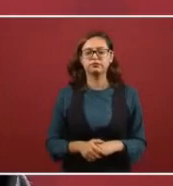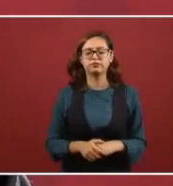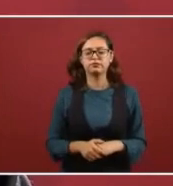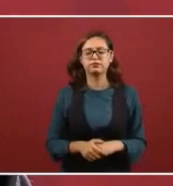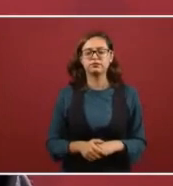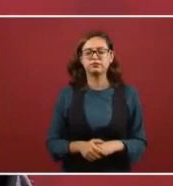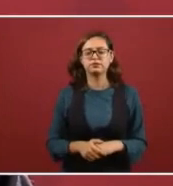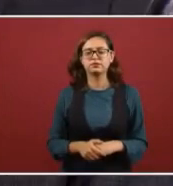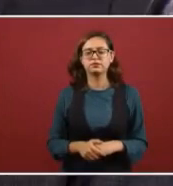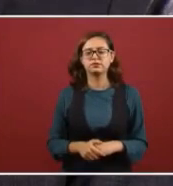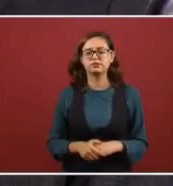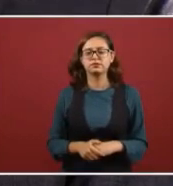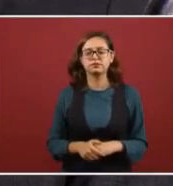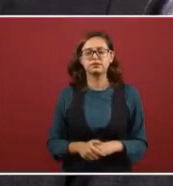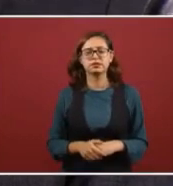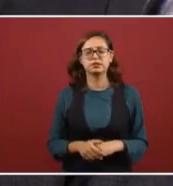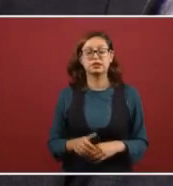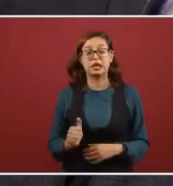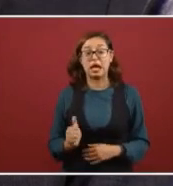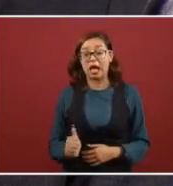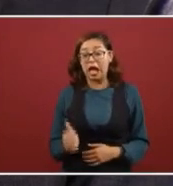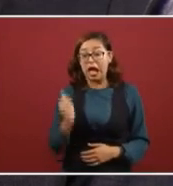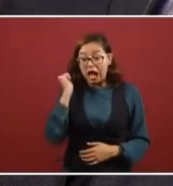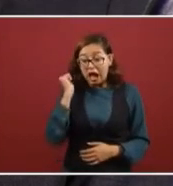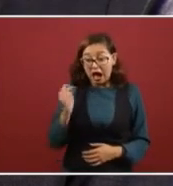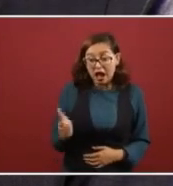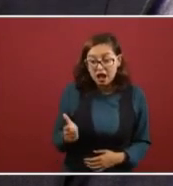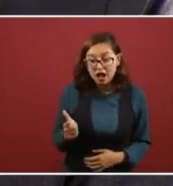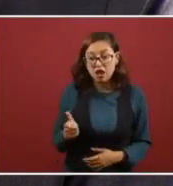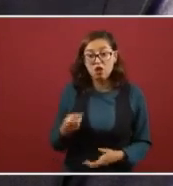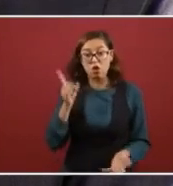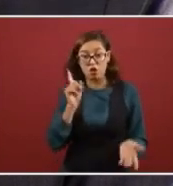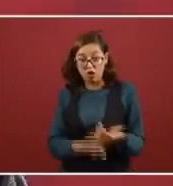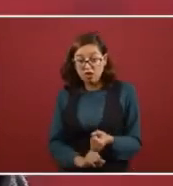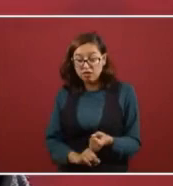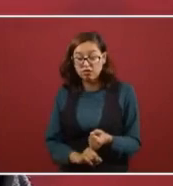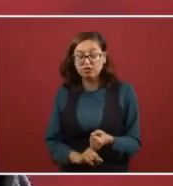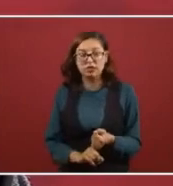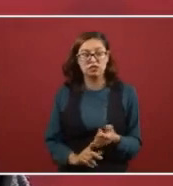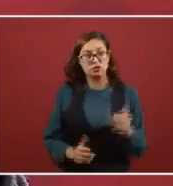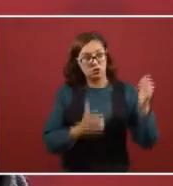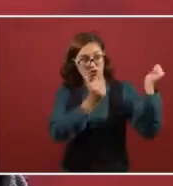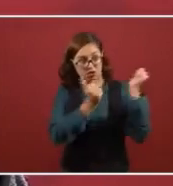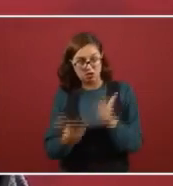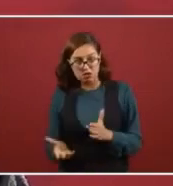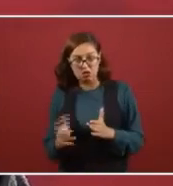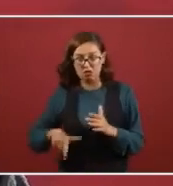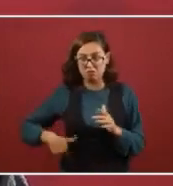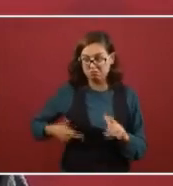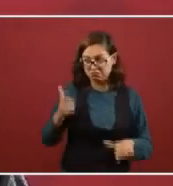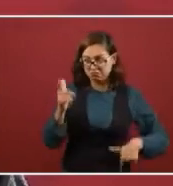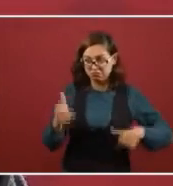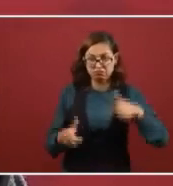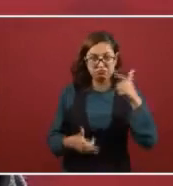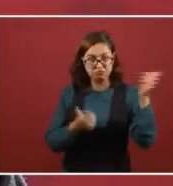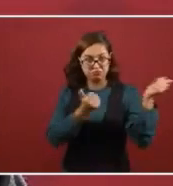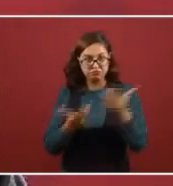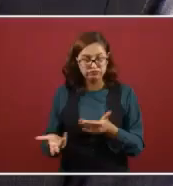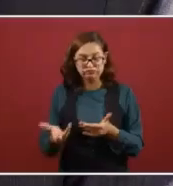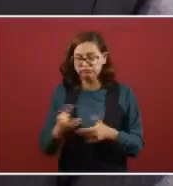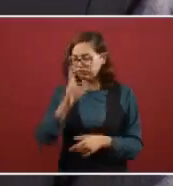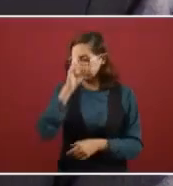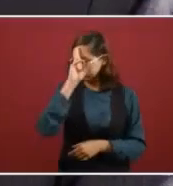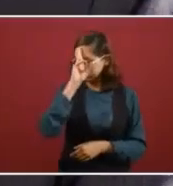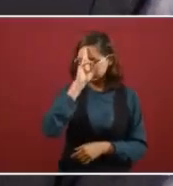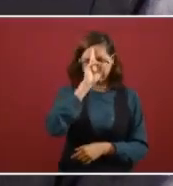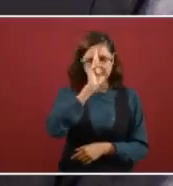ningún We do not accept operativo any operative que implique that implicates the entering of arms from from the U.S. to